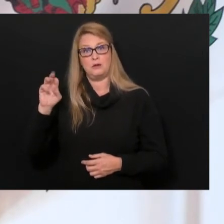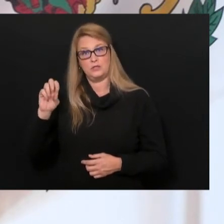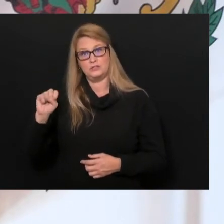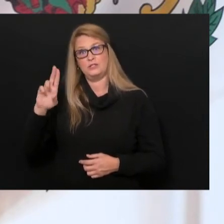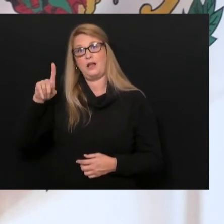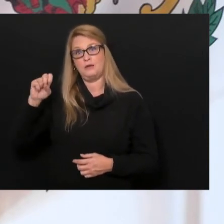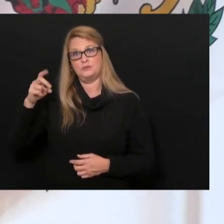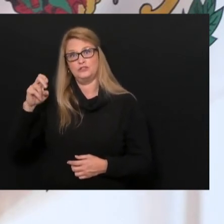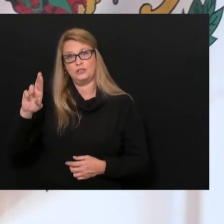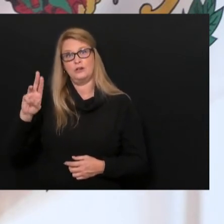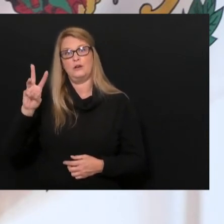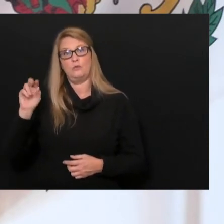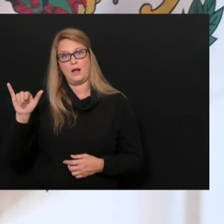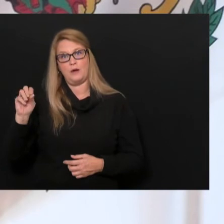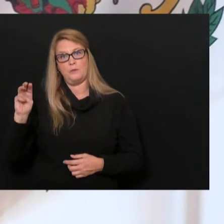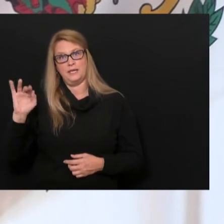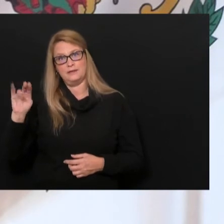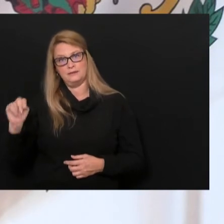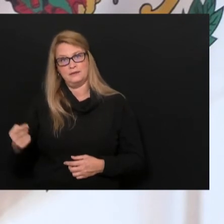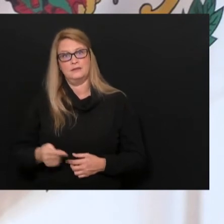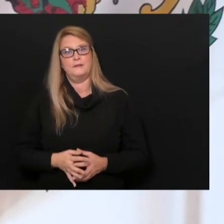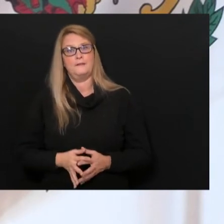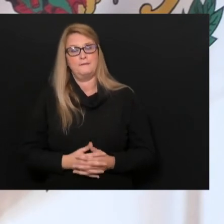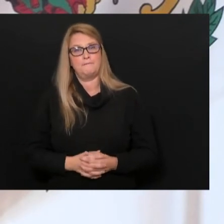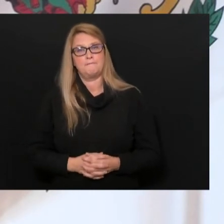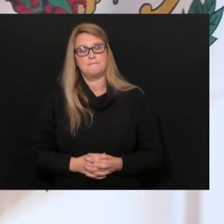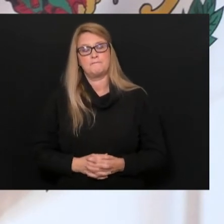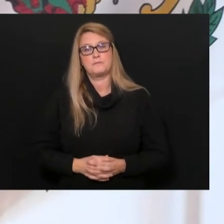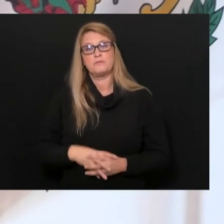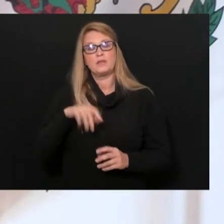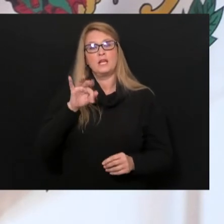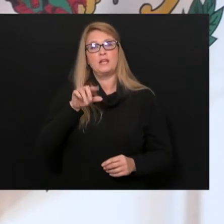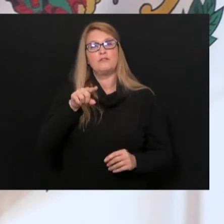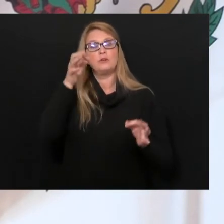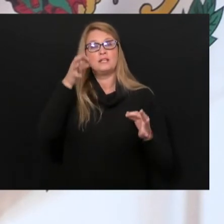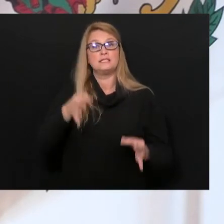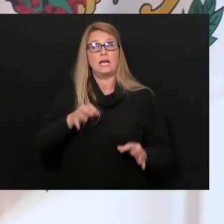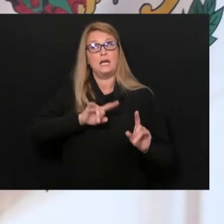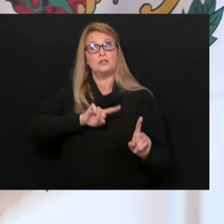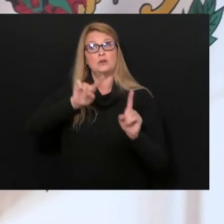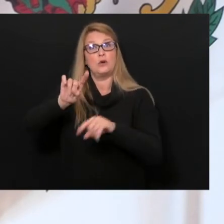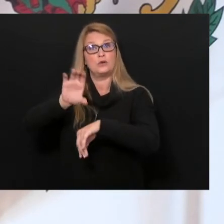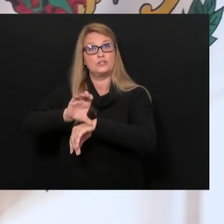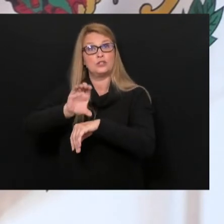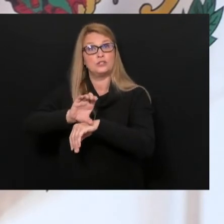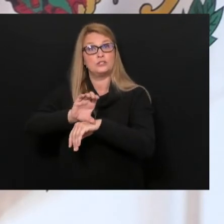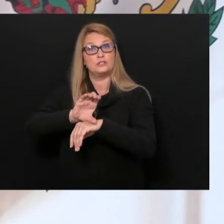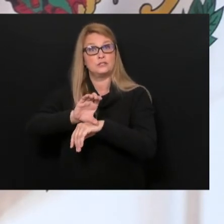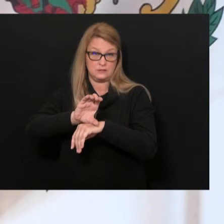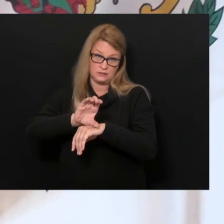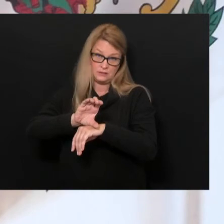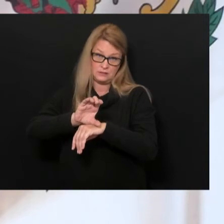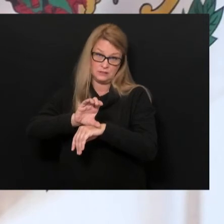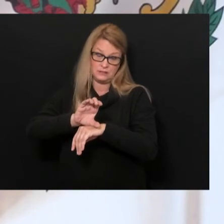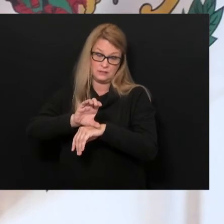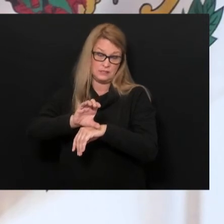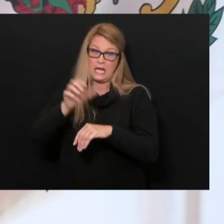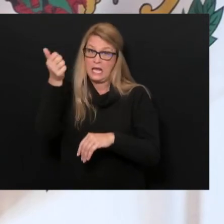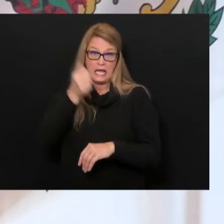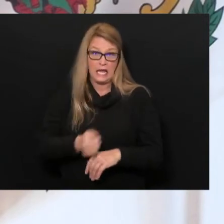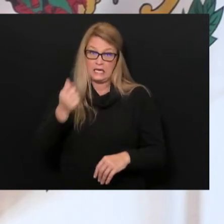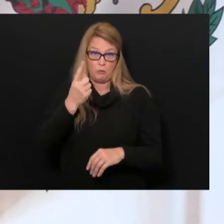counties. Again, if you decide you're going to go to church, especially if you're 60, well, anybody